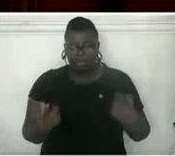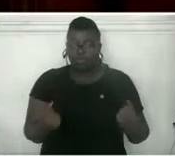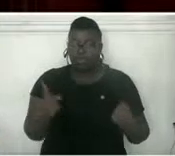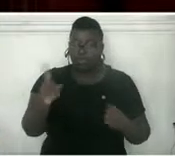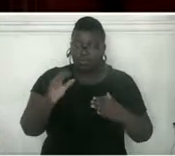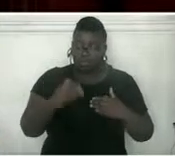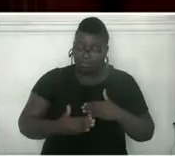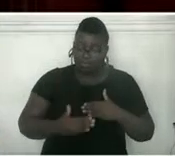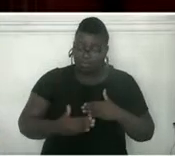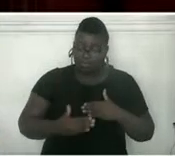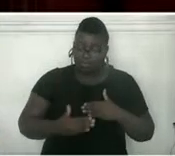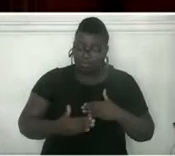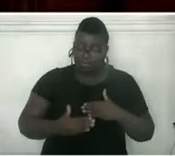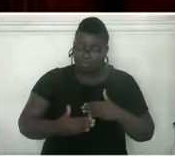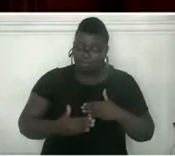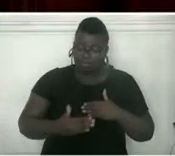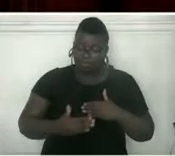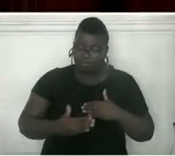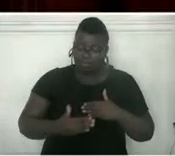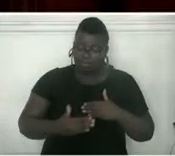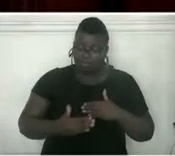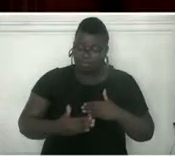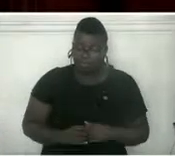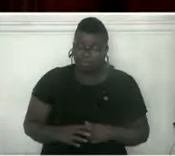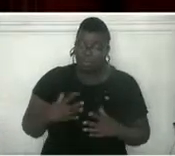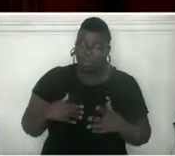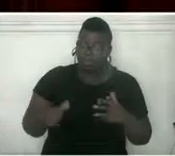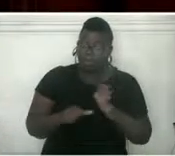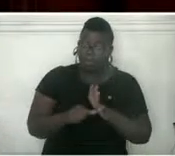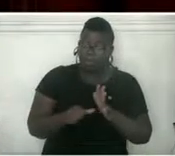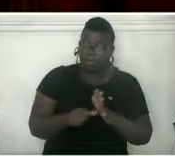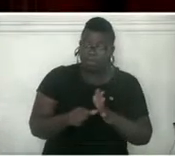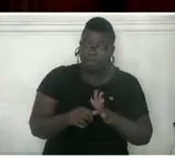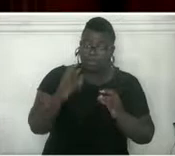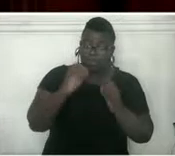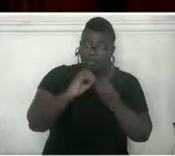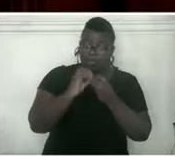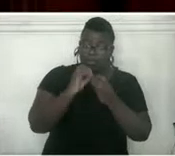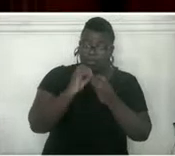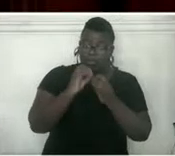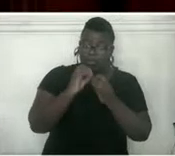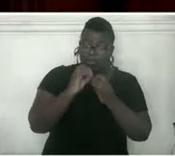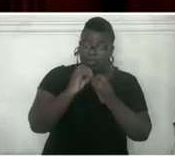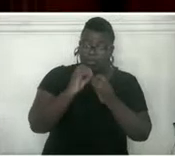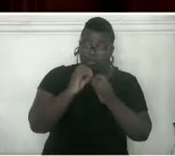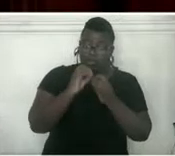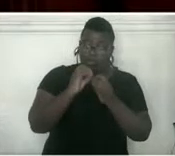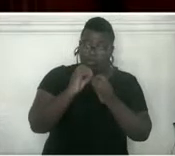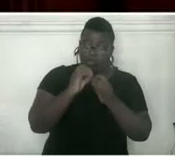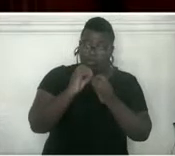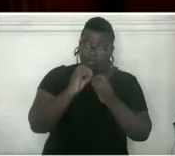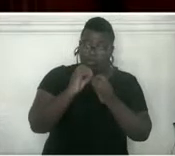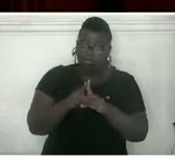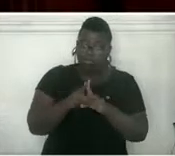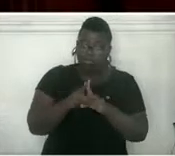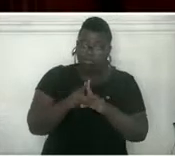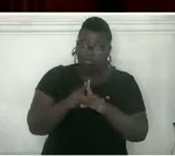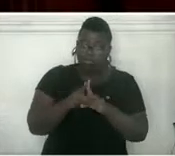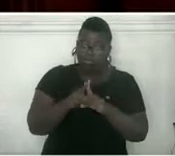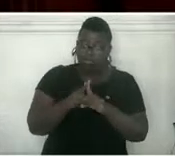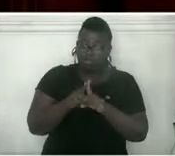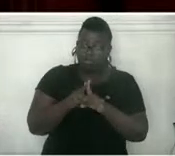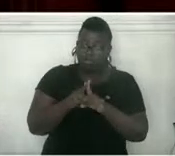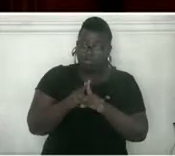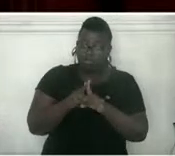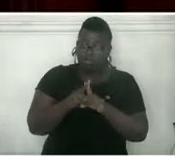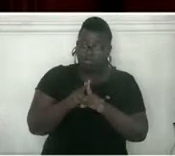forward? The key pillar of our economic reconstruction and recovery plan is centered